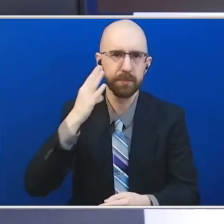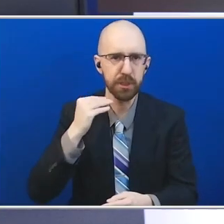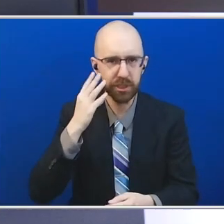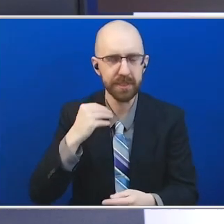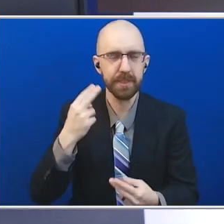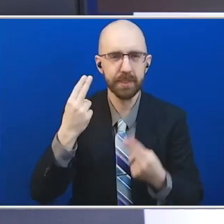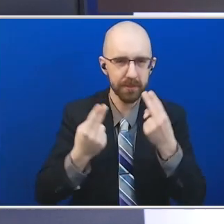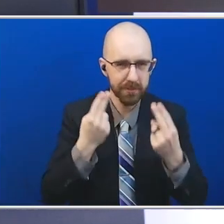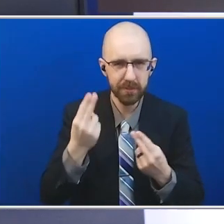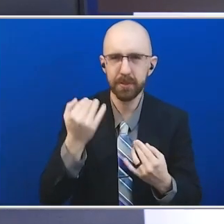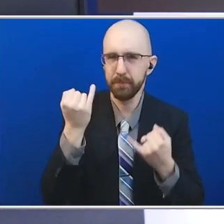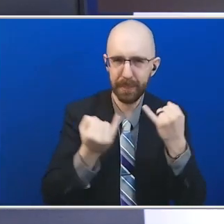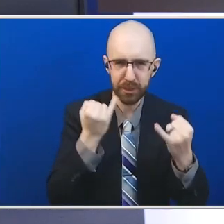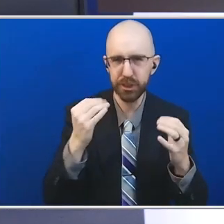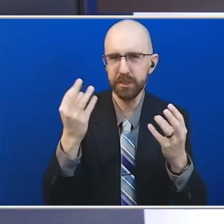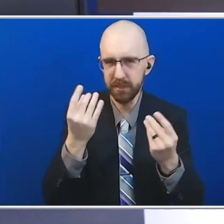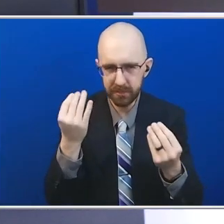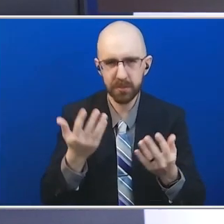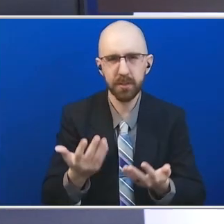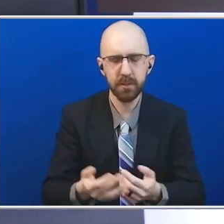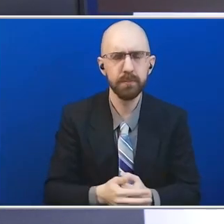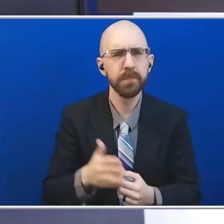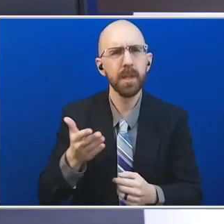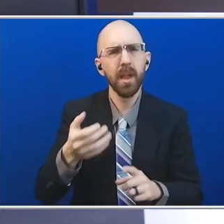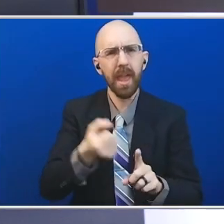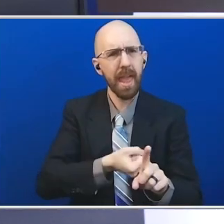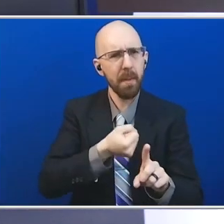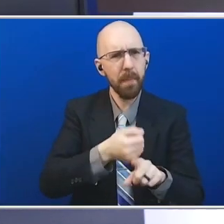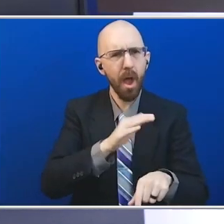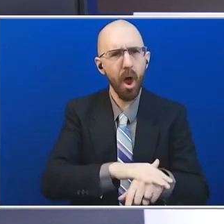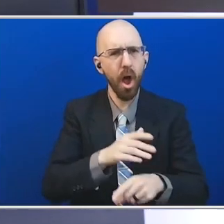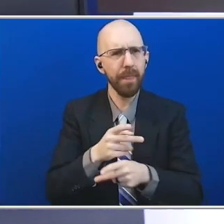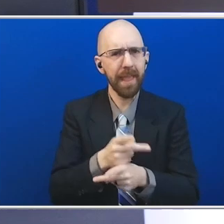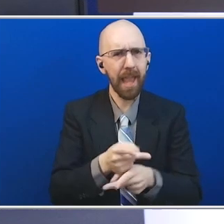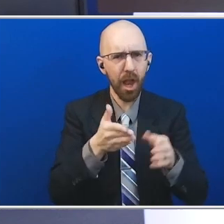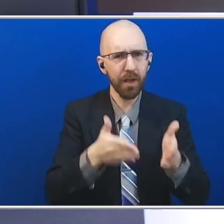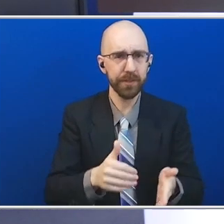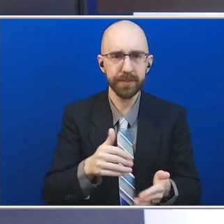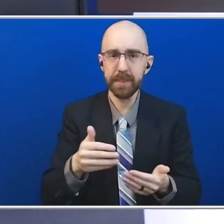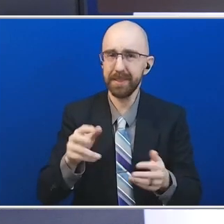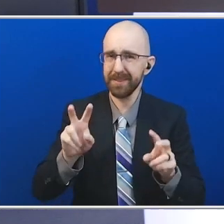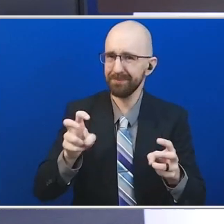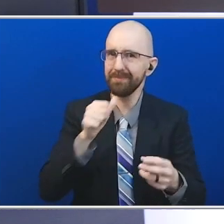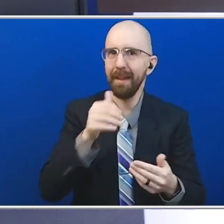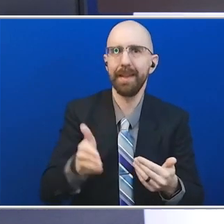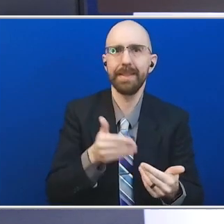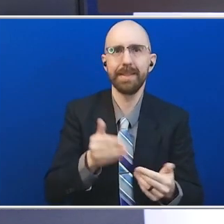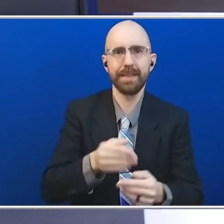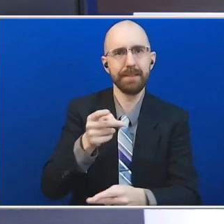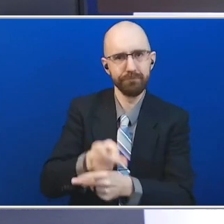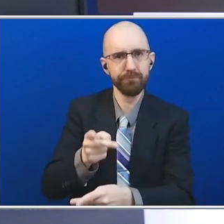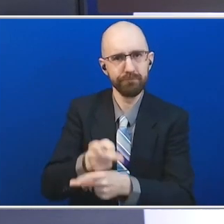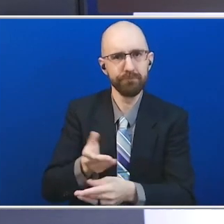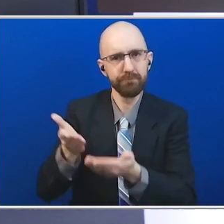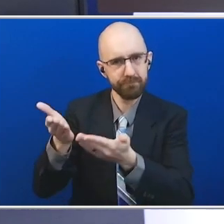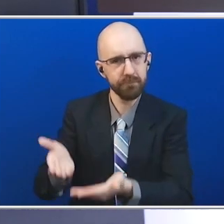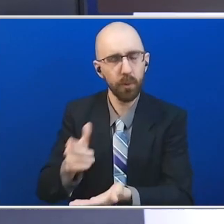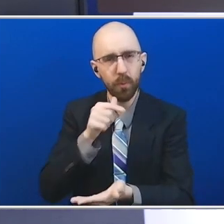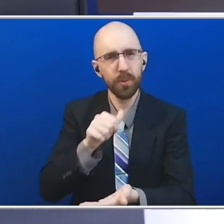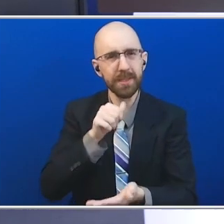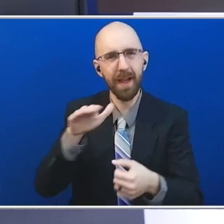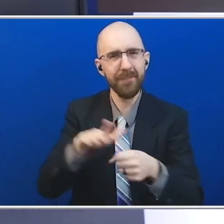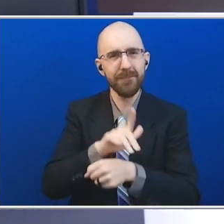about the impact on the caregivers too? It's got to be easy, or it's not easy, looking out for someone who isn't fully in touch with reality or